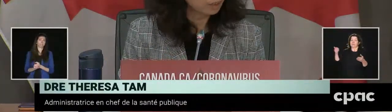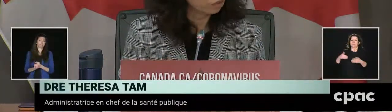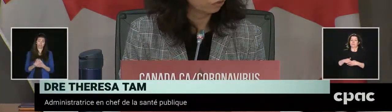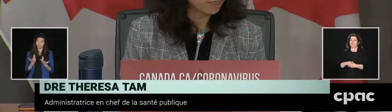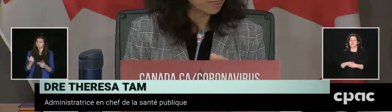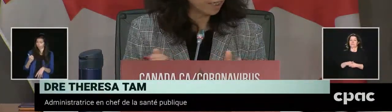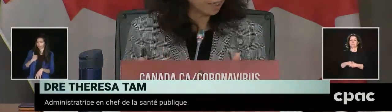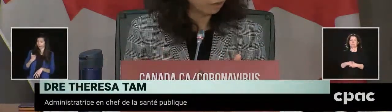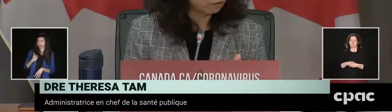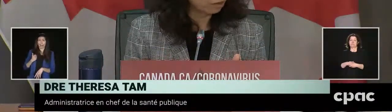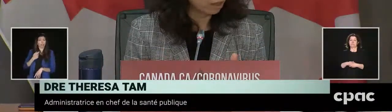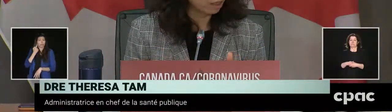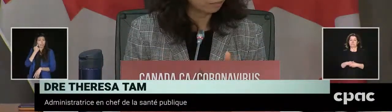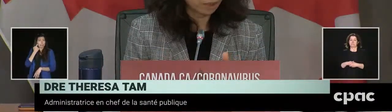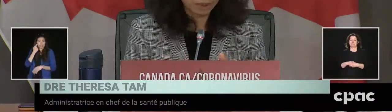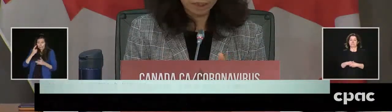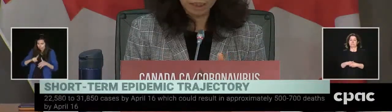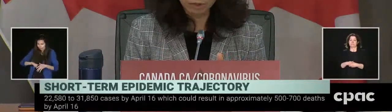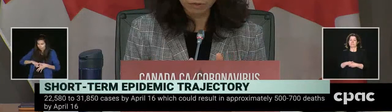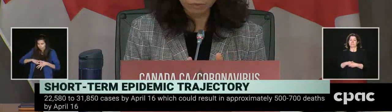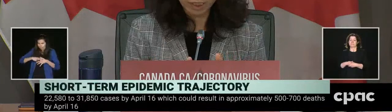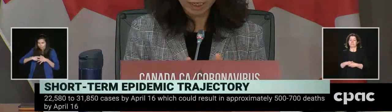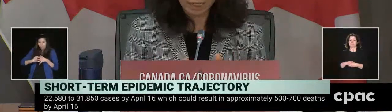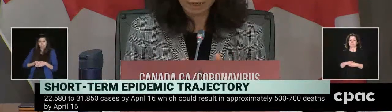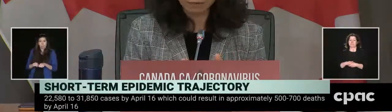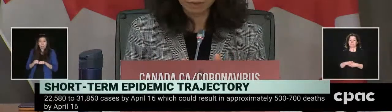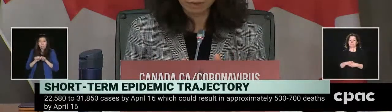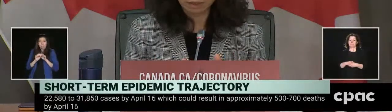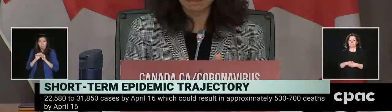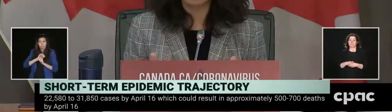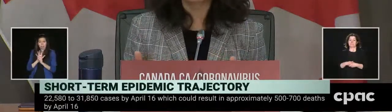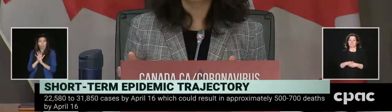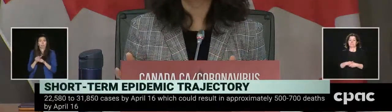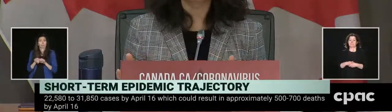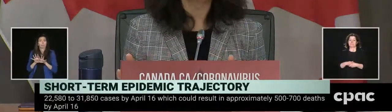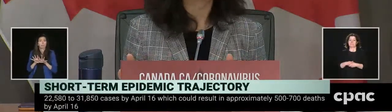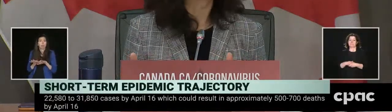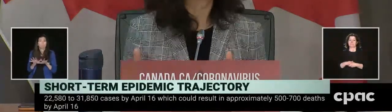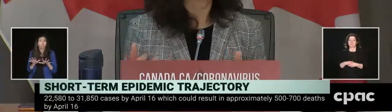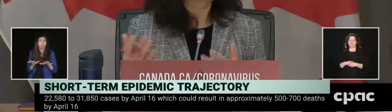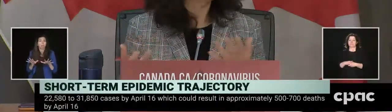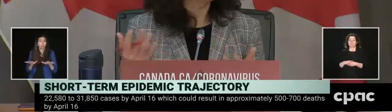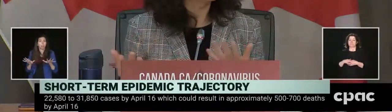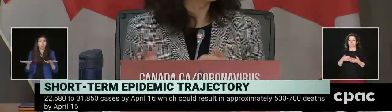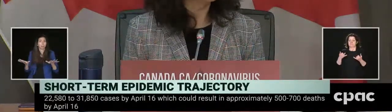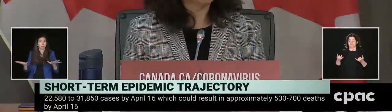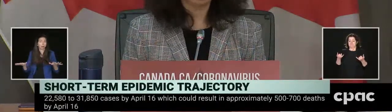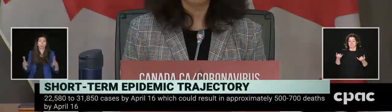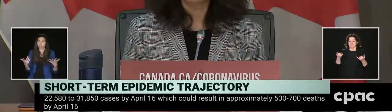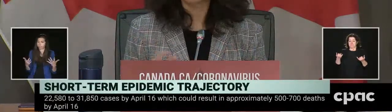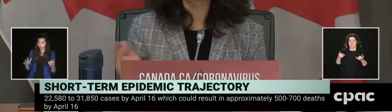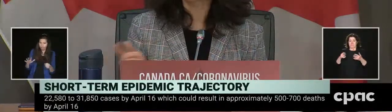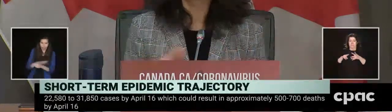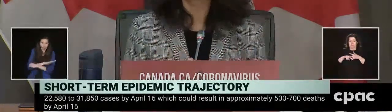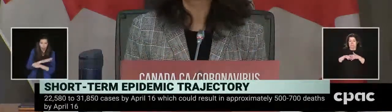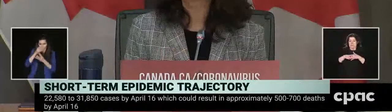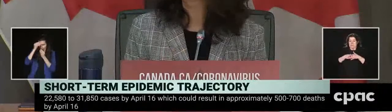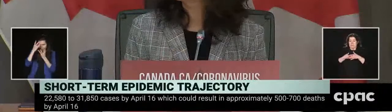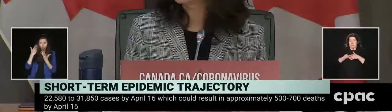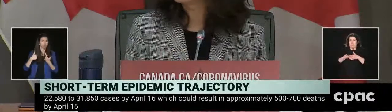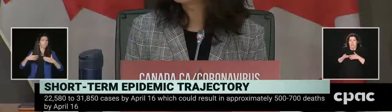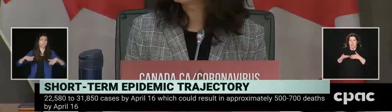epidemic. So right now, we have, think as of today, the numbers will change.